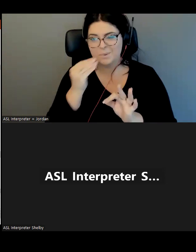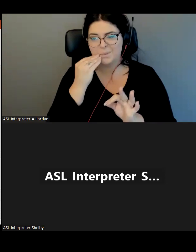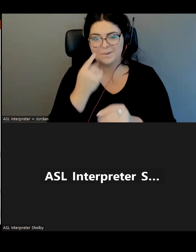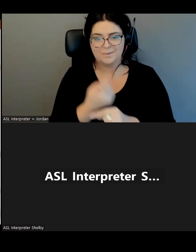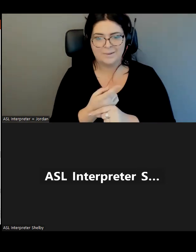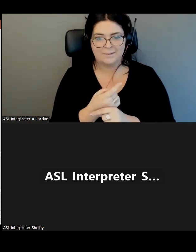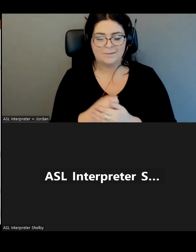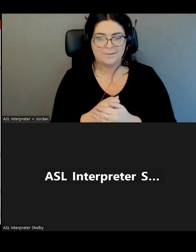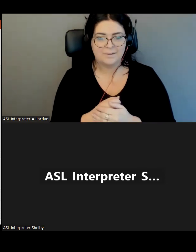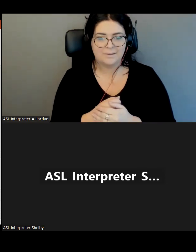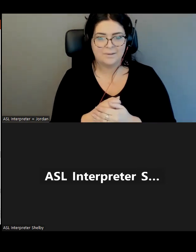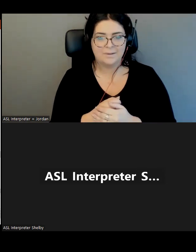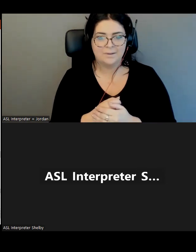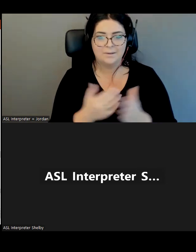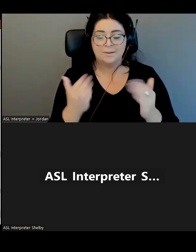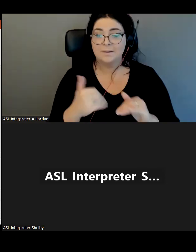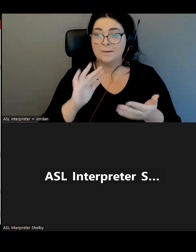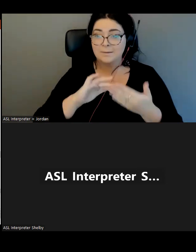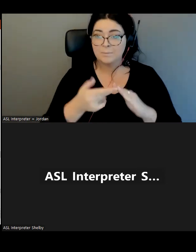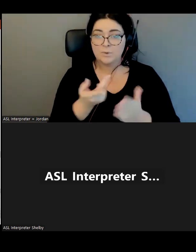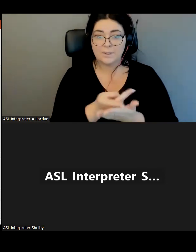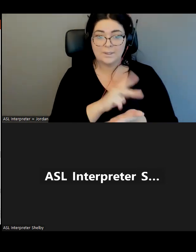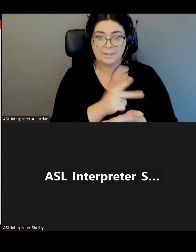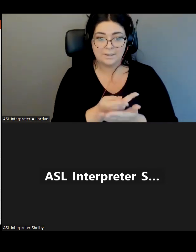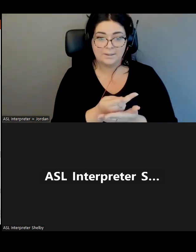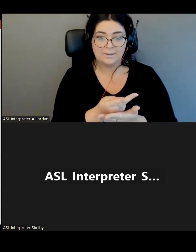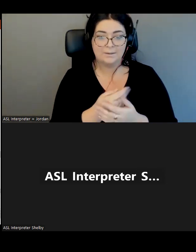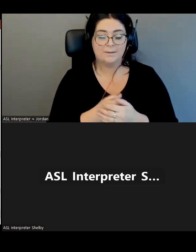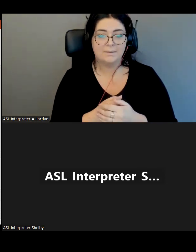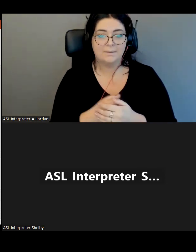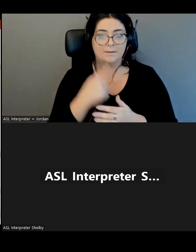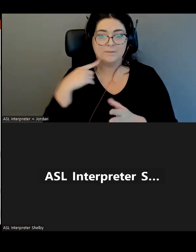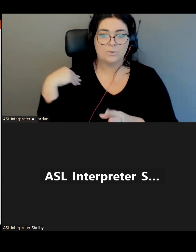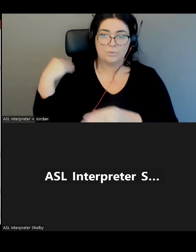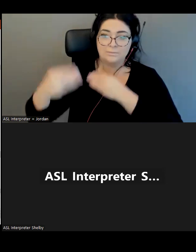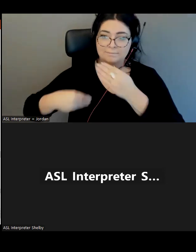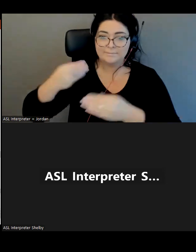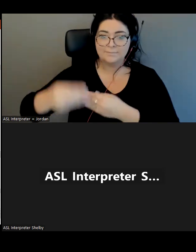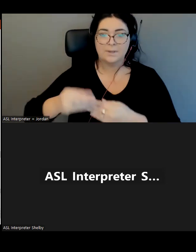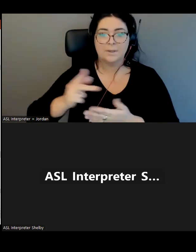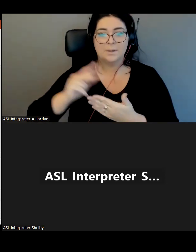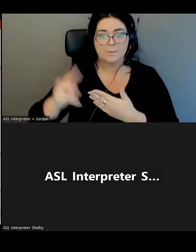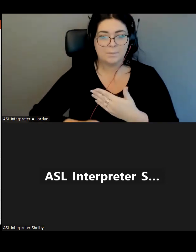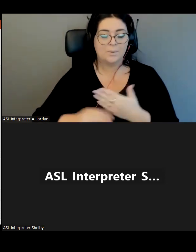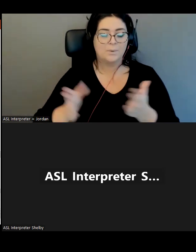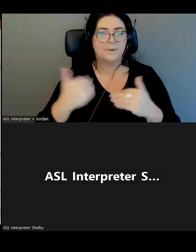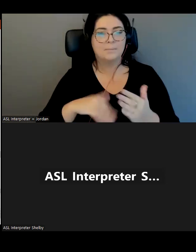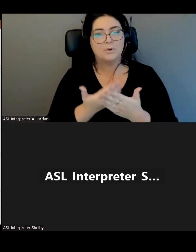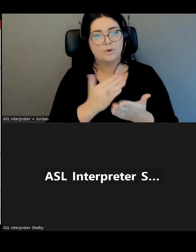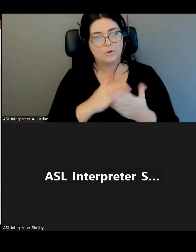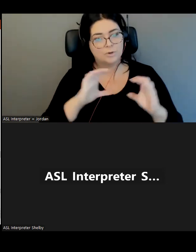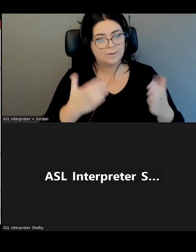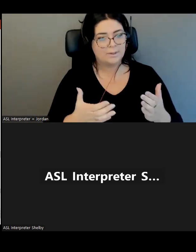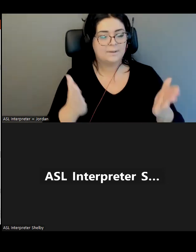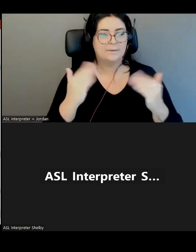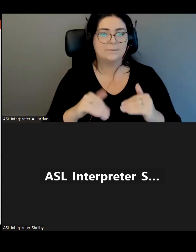We also fund some work around community kitchens, again, intergenerational cooking programs, baking, traditional cooking,